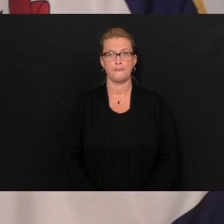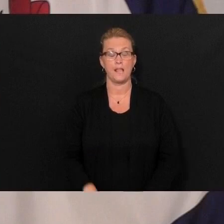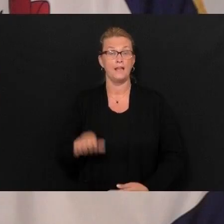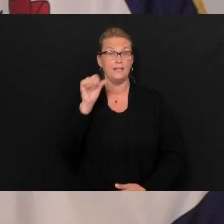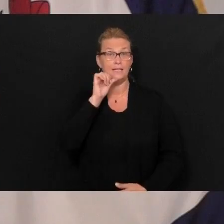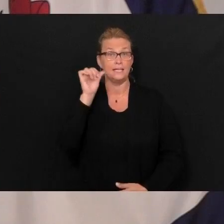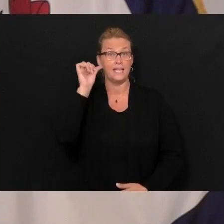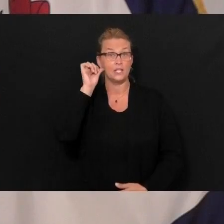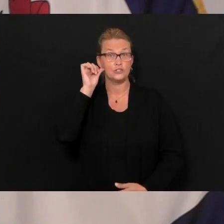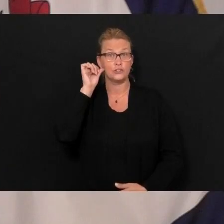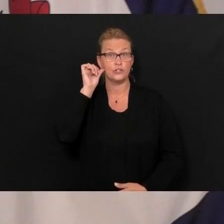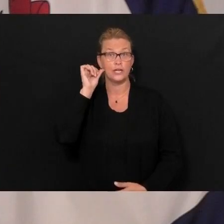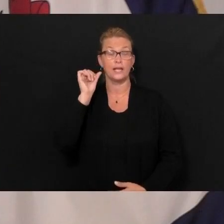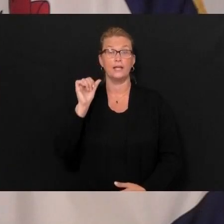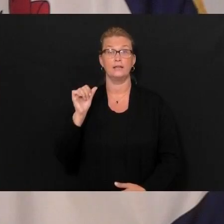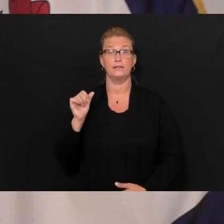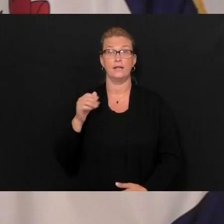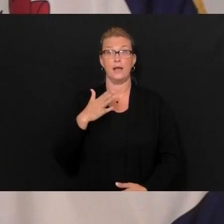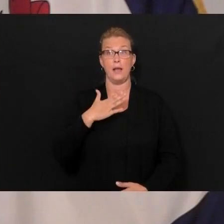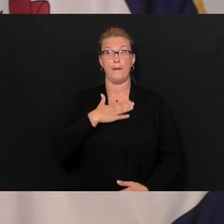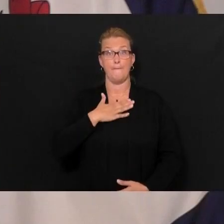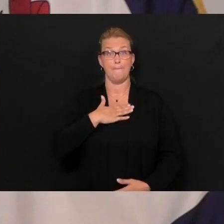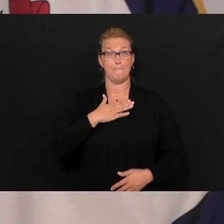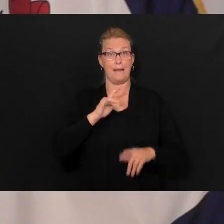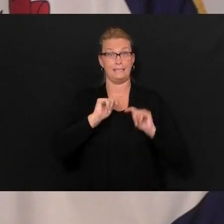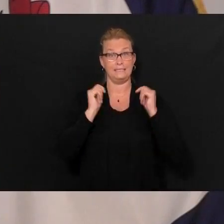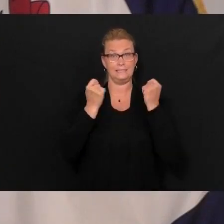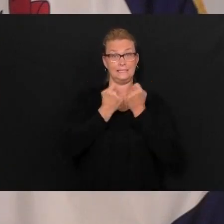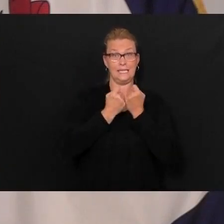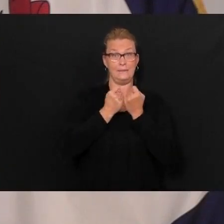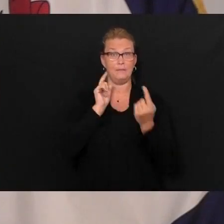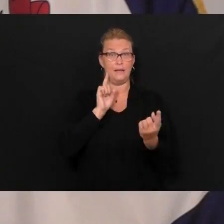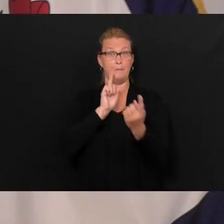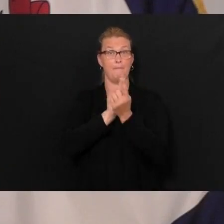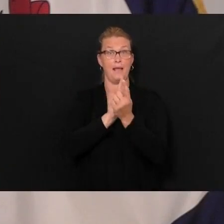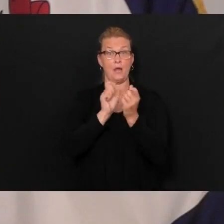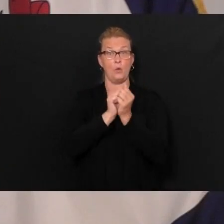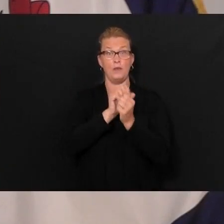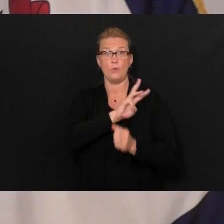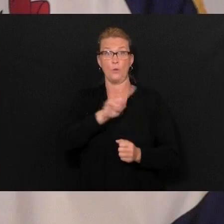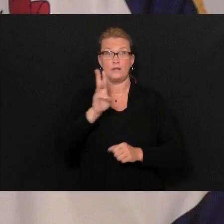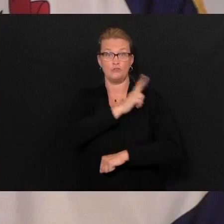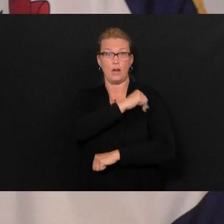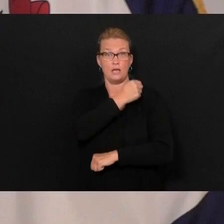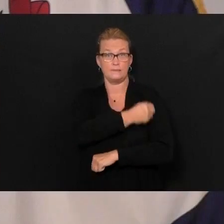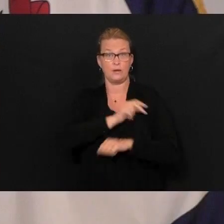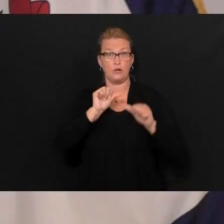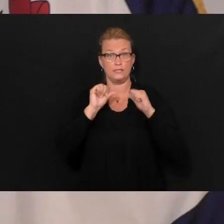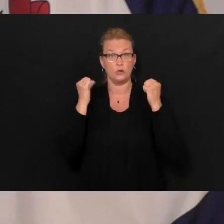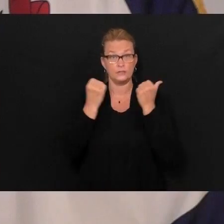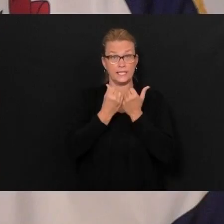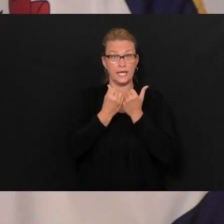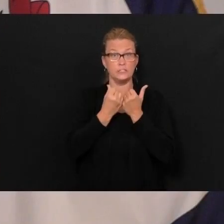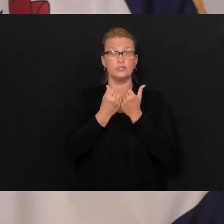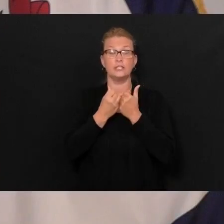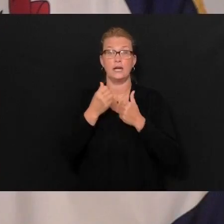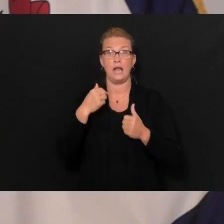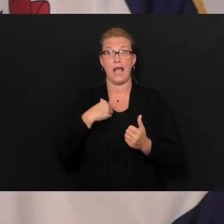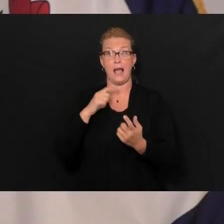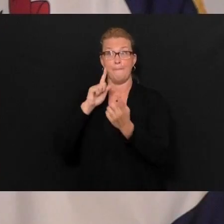Yesterday, members of my administration met with the West Virginia Hospital Association. I met with them myself a couple days